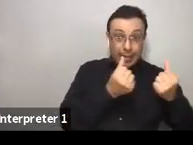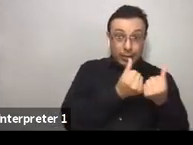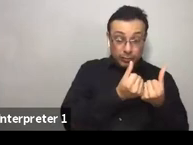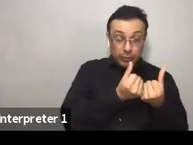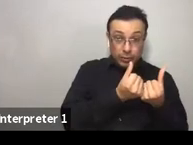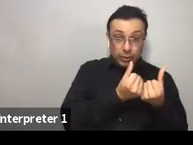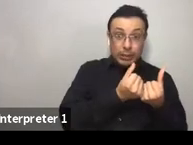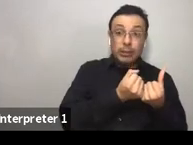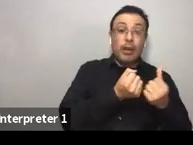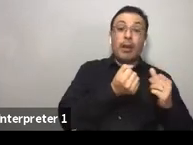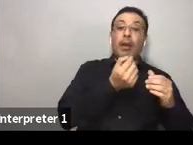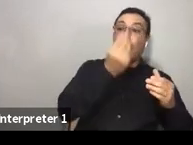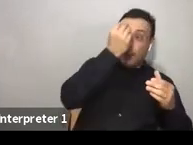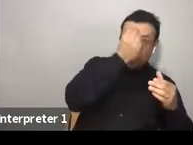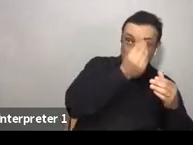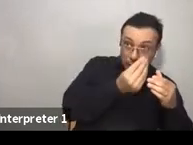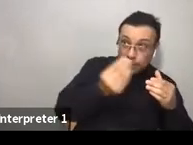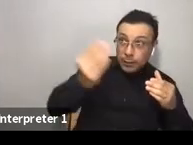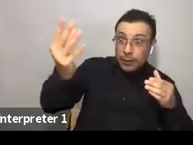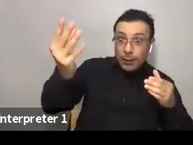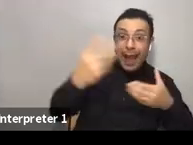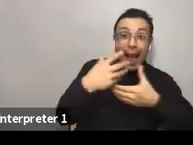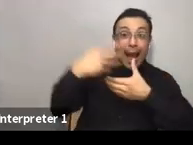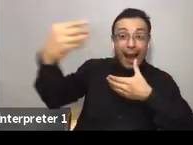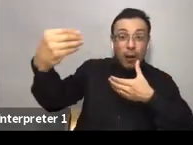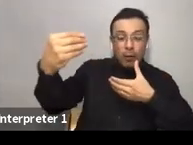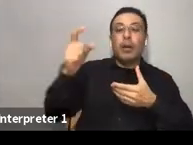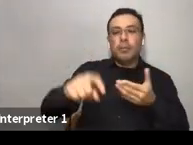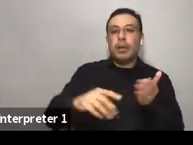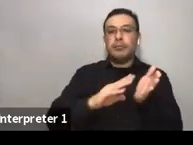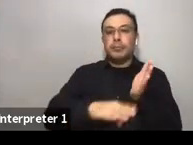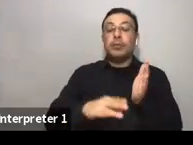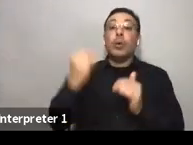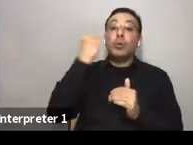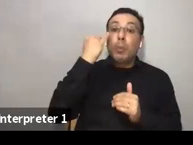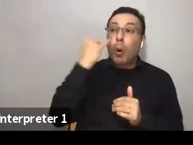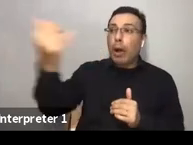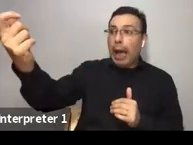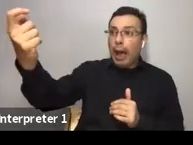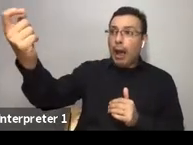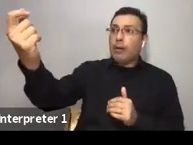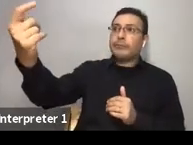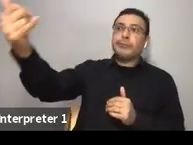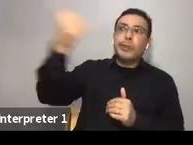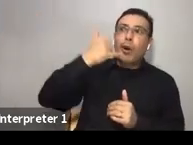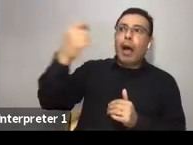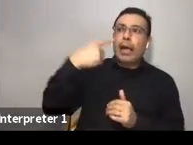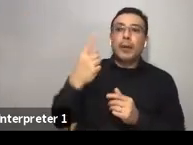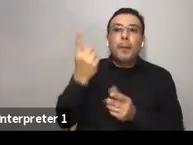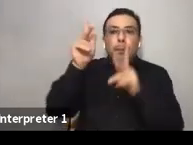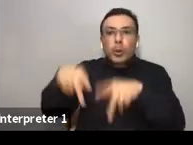and just wants you to give a simple yes or no. If this happens, you cannot release information. Best practice